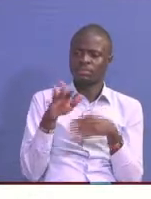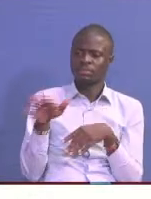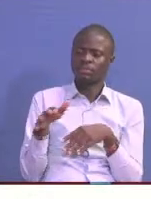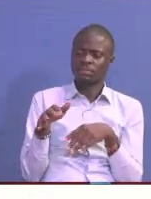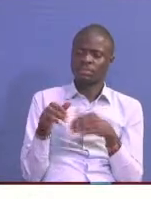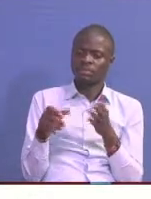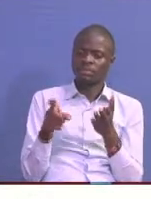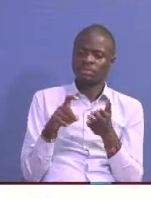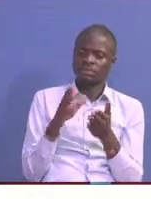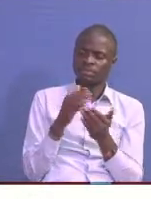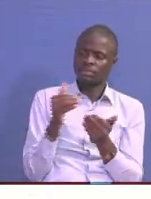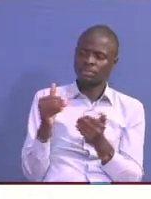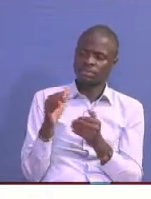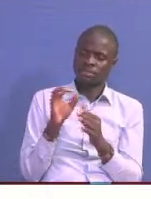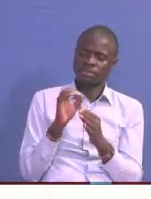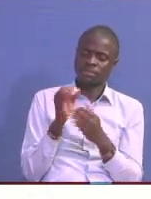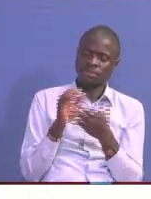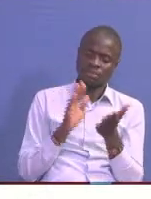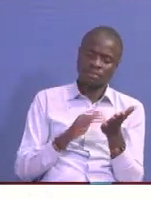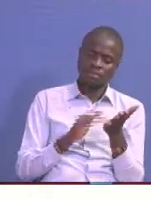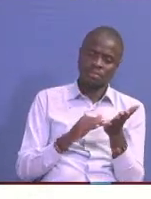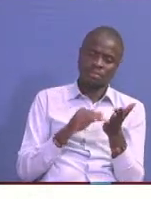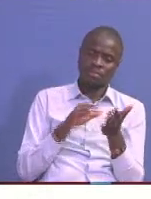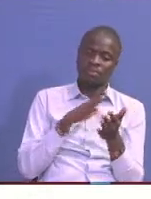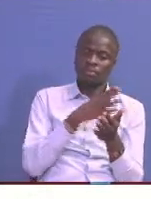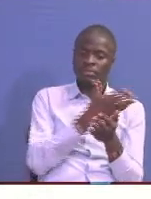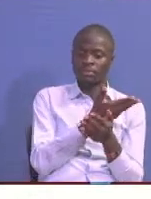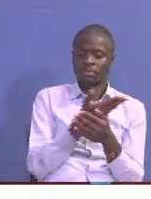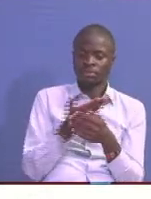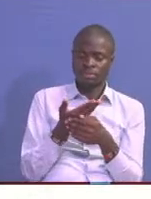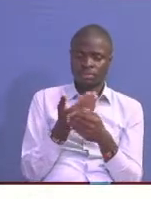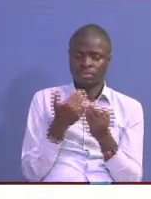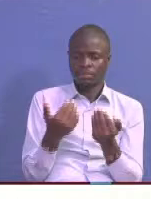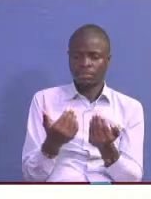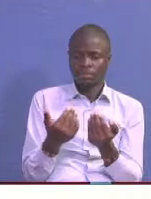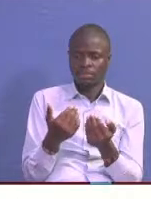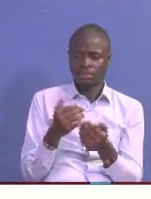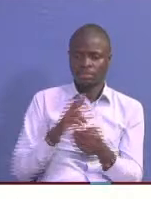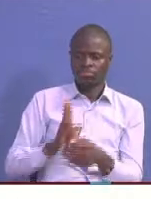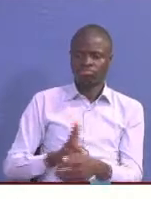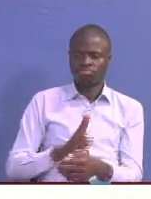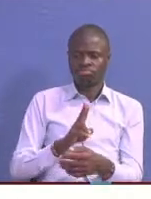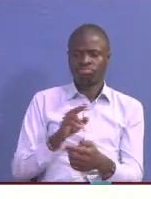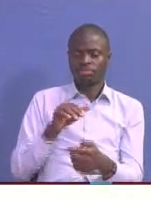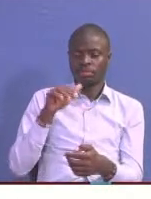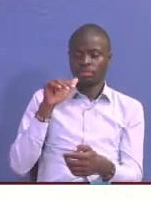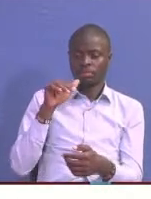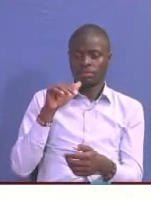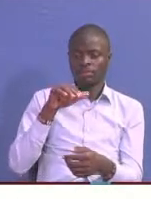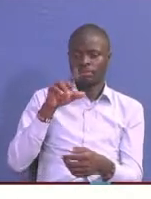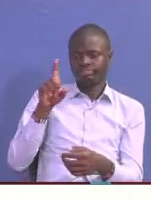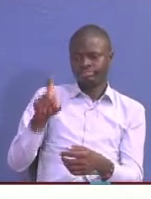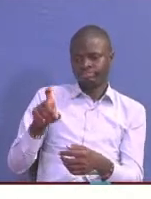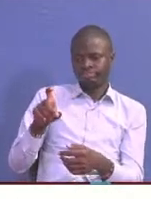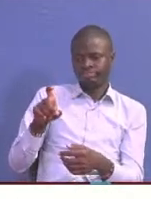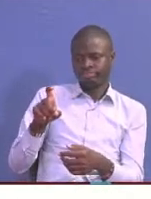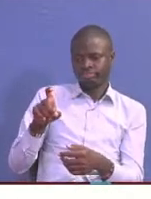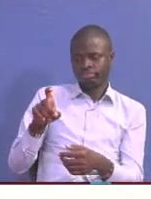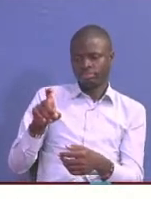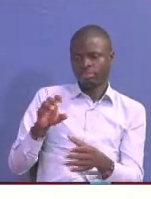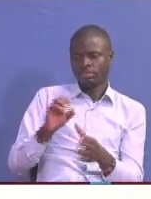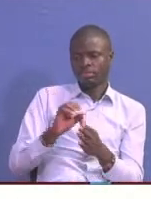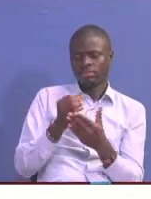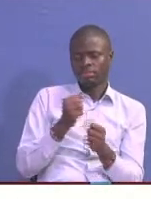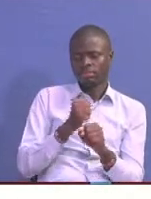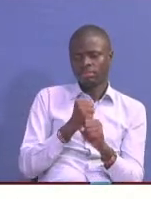something or make a comment. So I invite now us to to ask questions or make